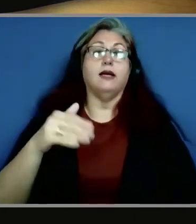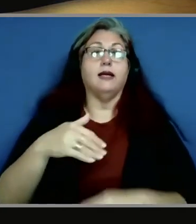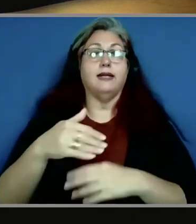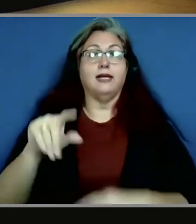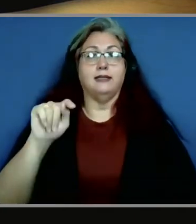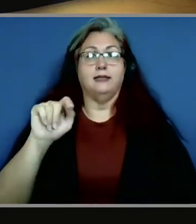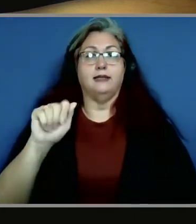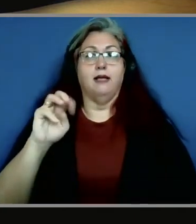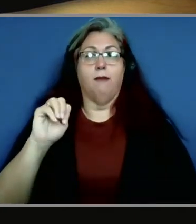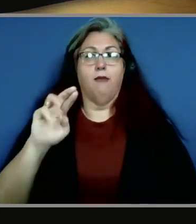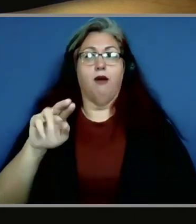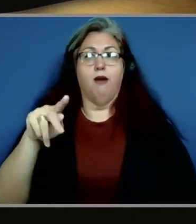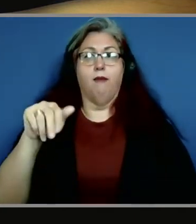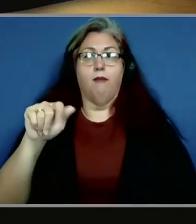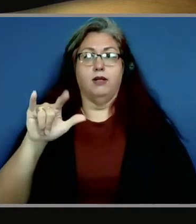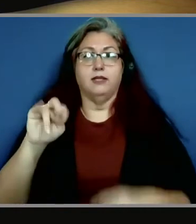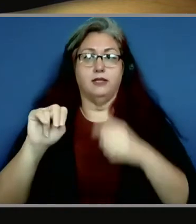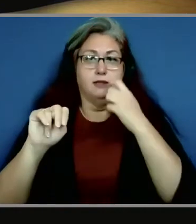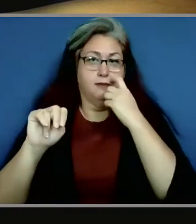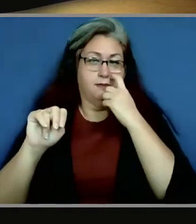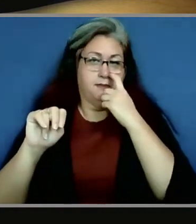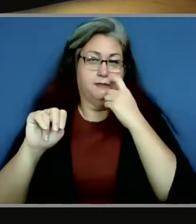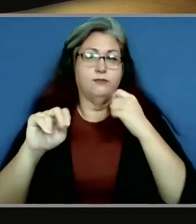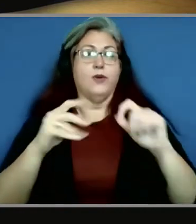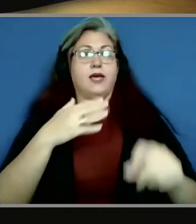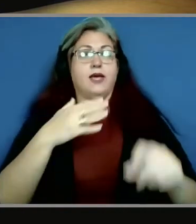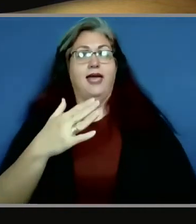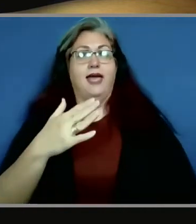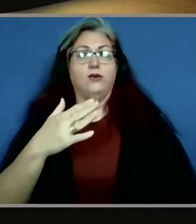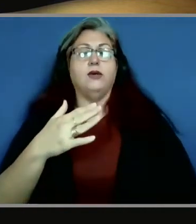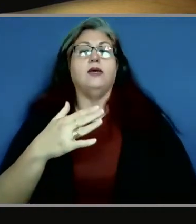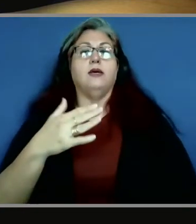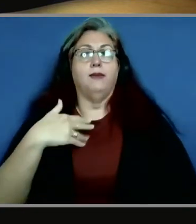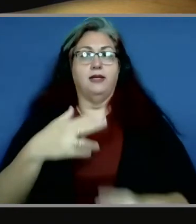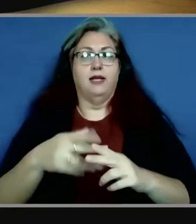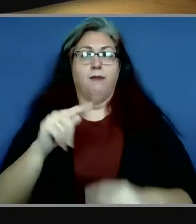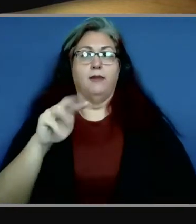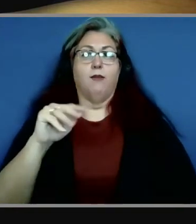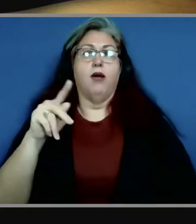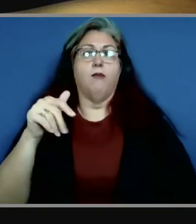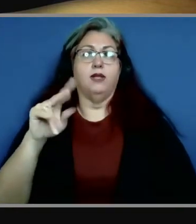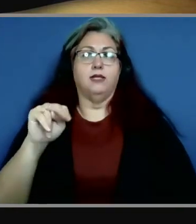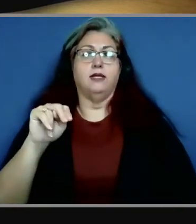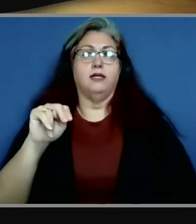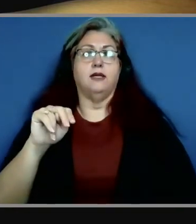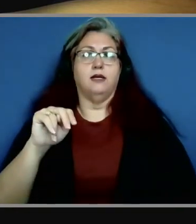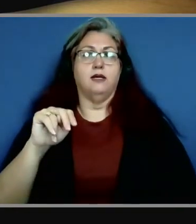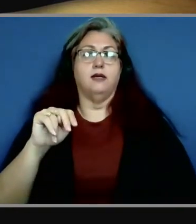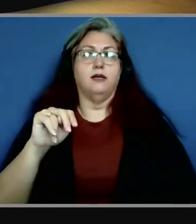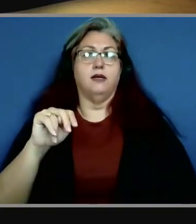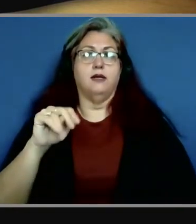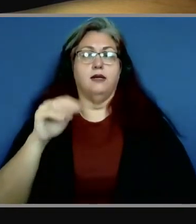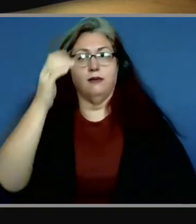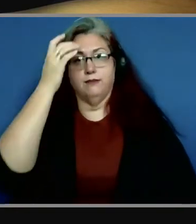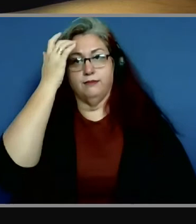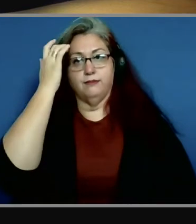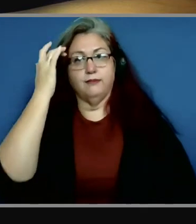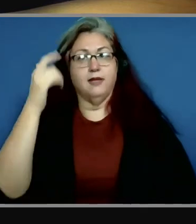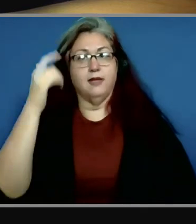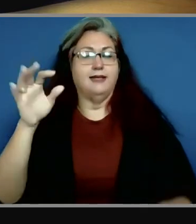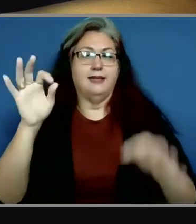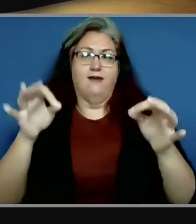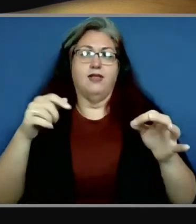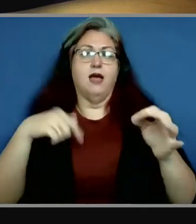Tamara Paulton. Thank you, Alohilani. My name is Tamara Paulton. I